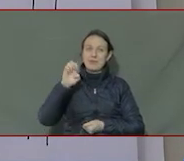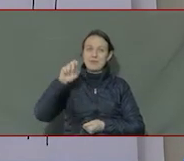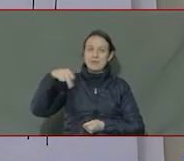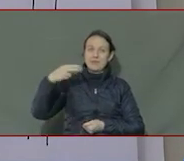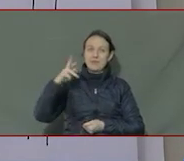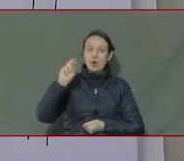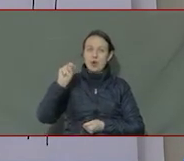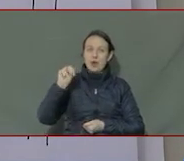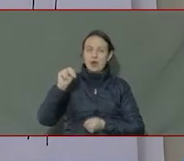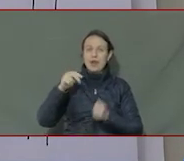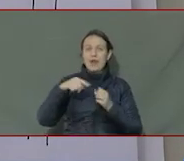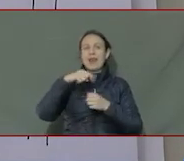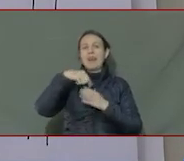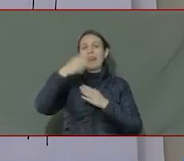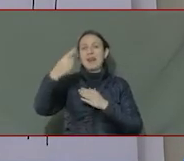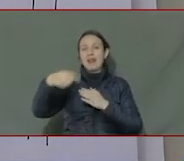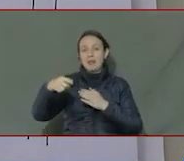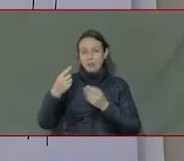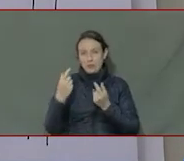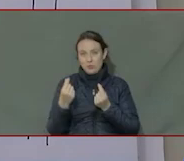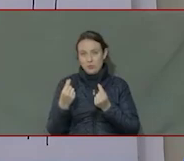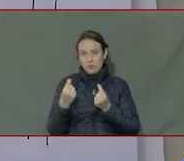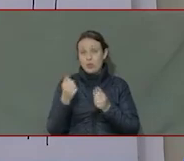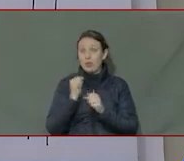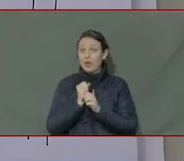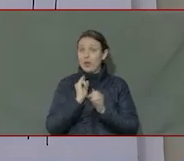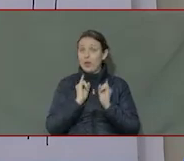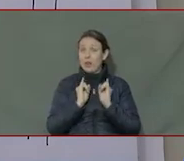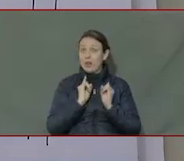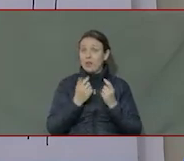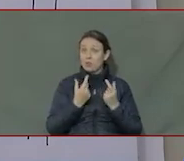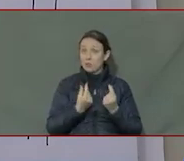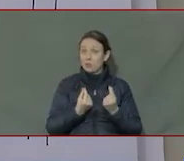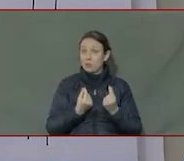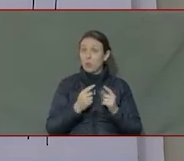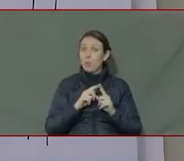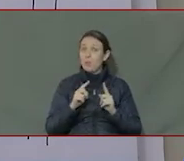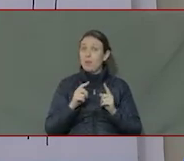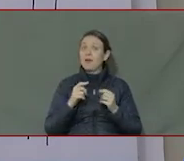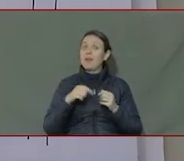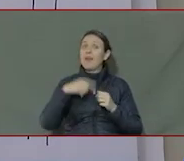discuss next week, because you did it in grade 11 and you need that background information.